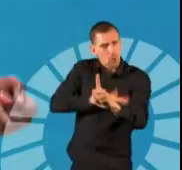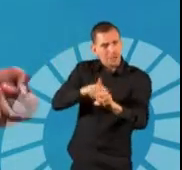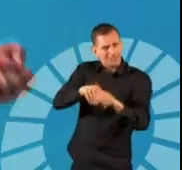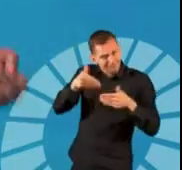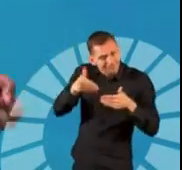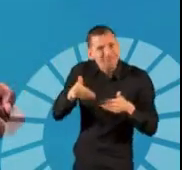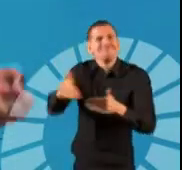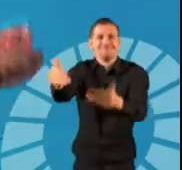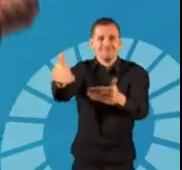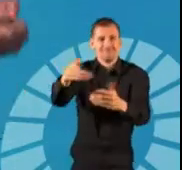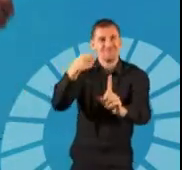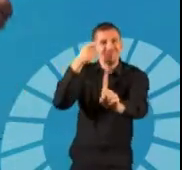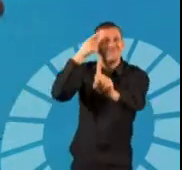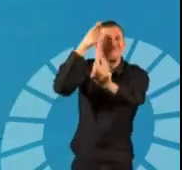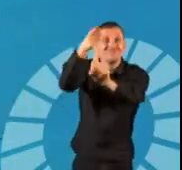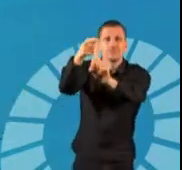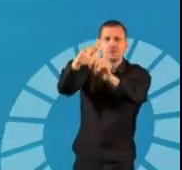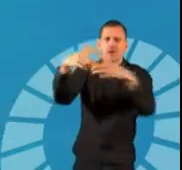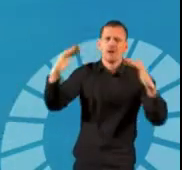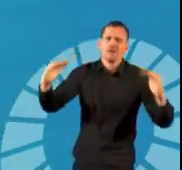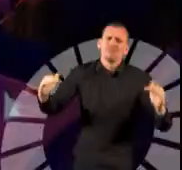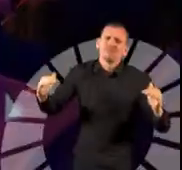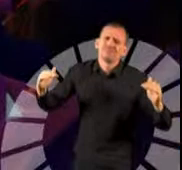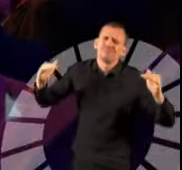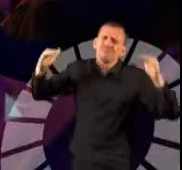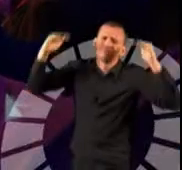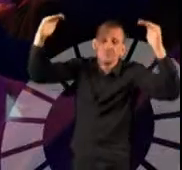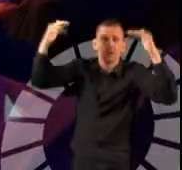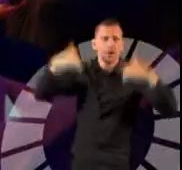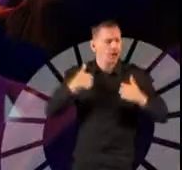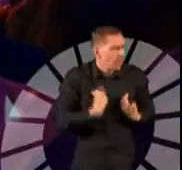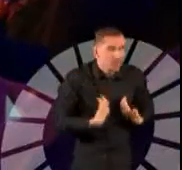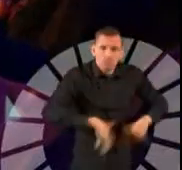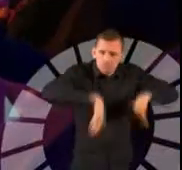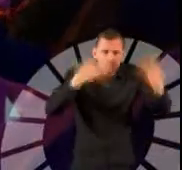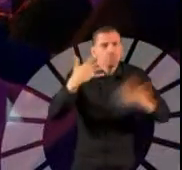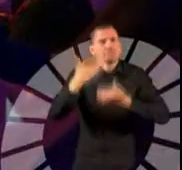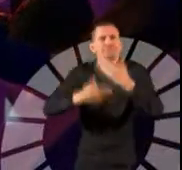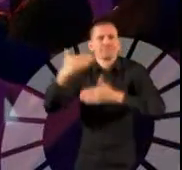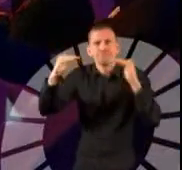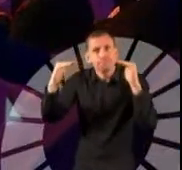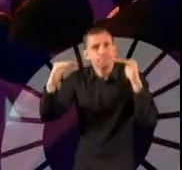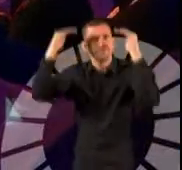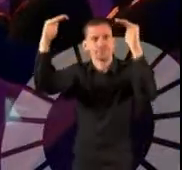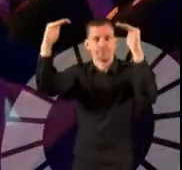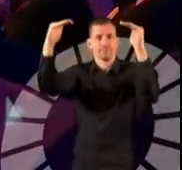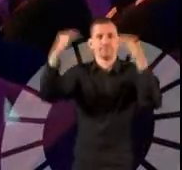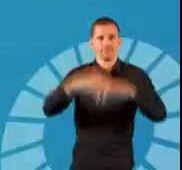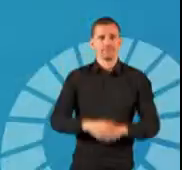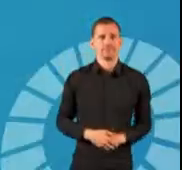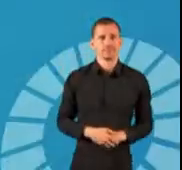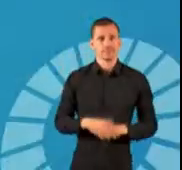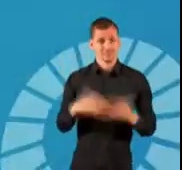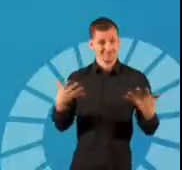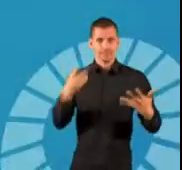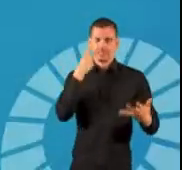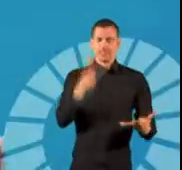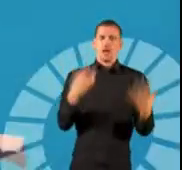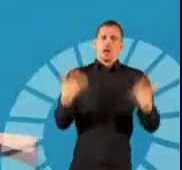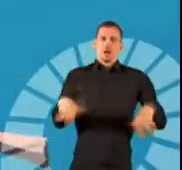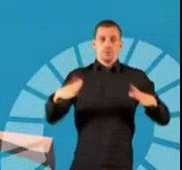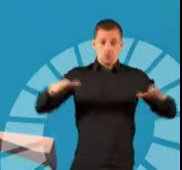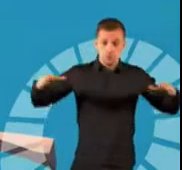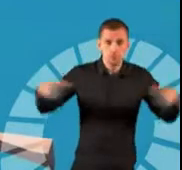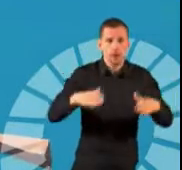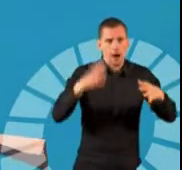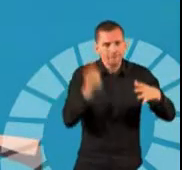And it is this cause that has brought us all together in this room today. Hello, everyone. My